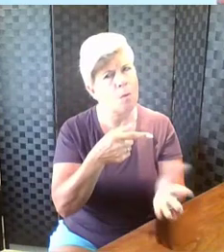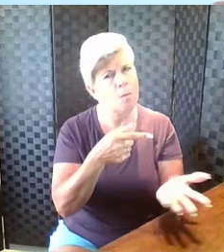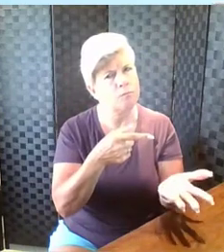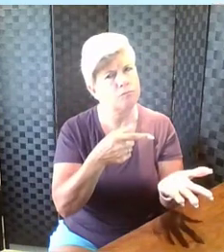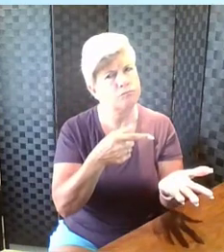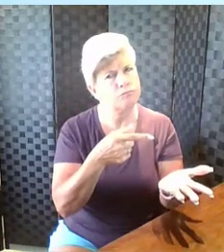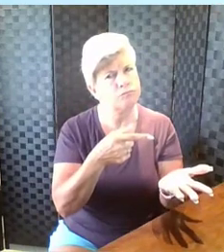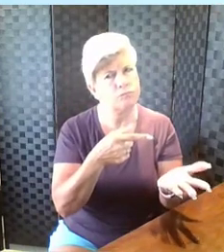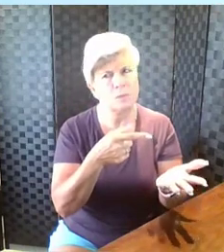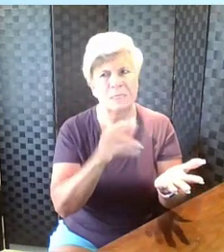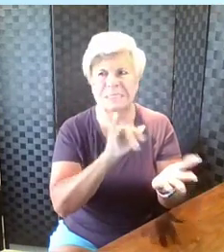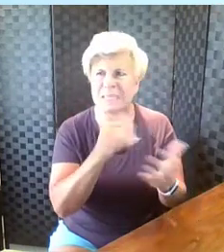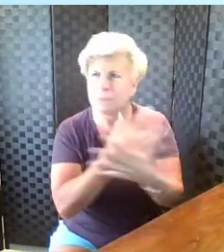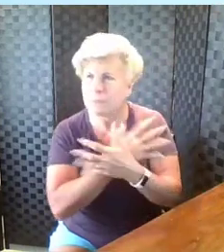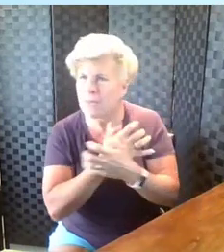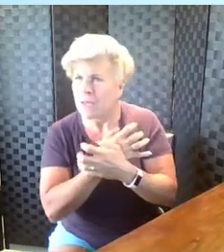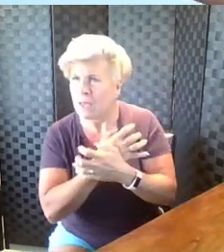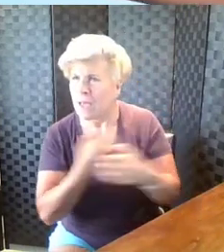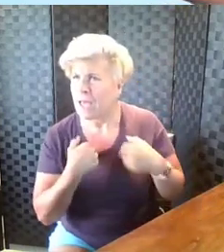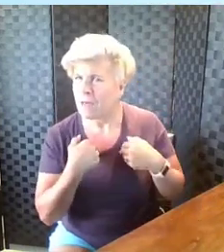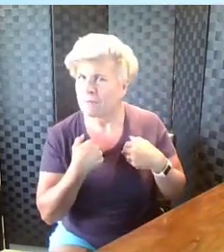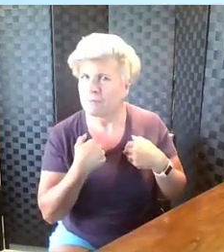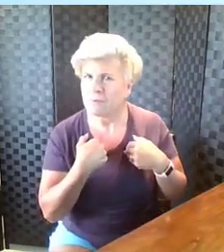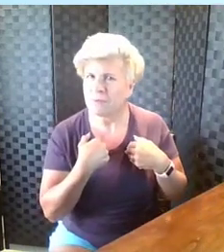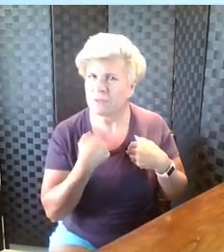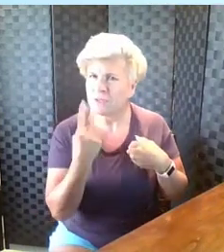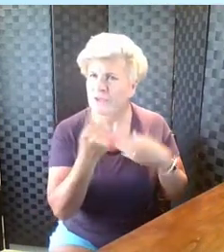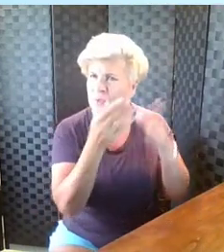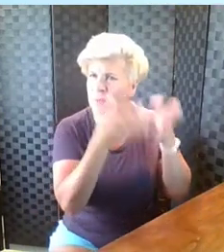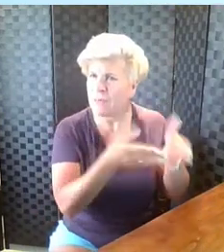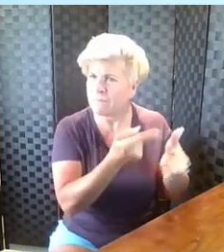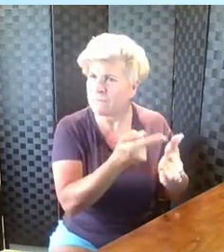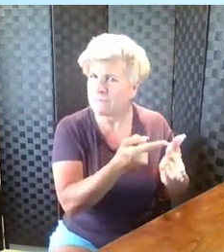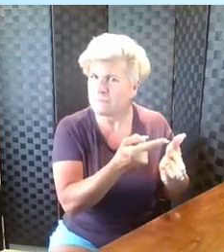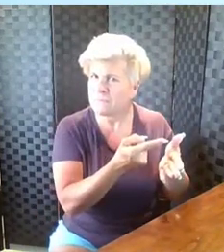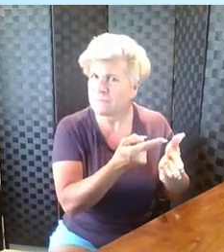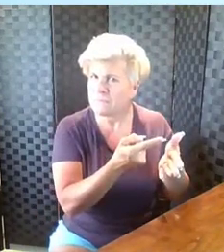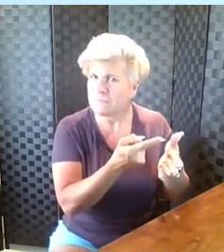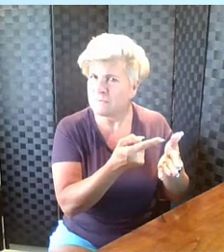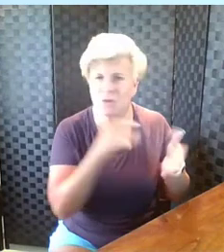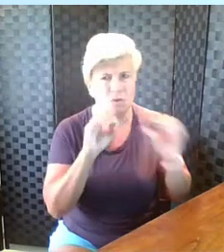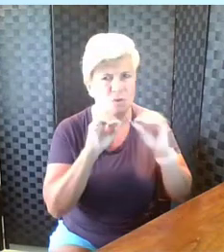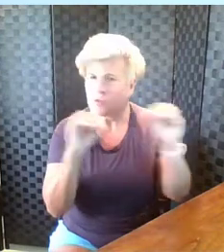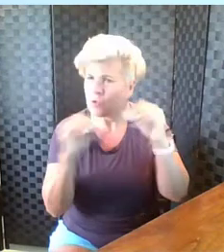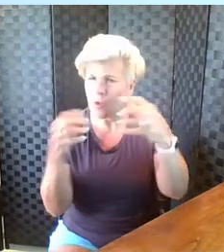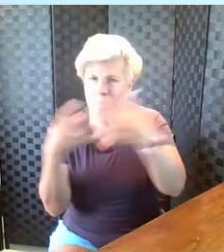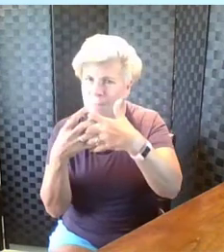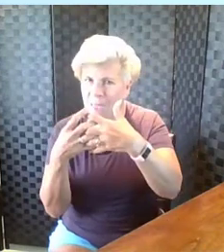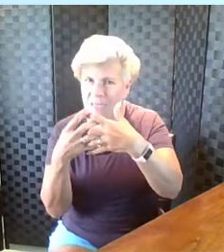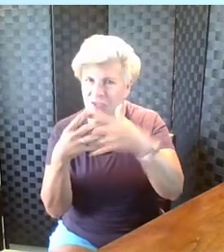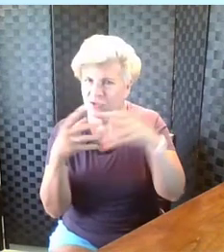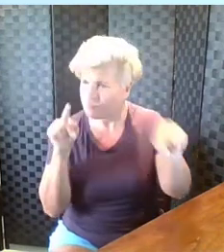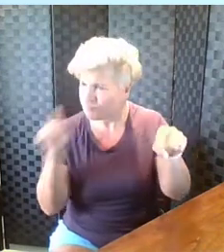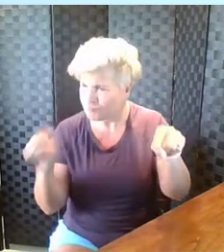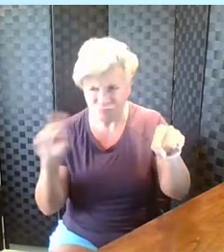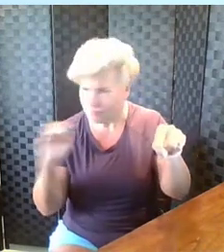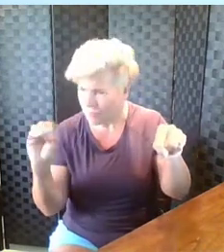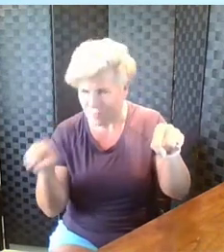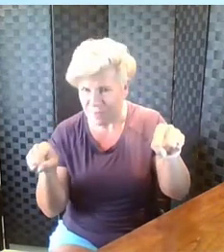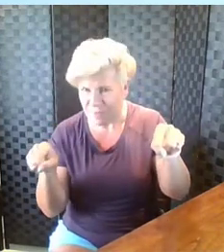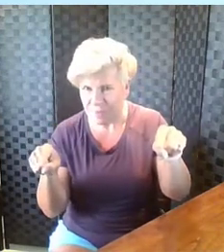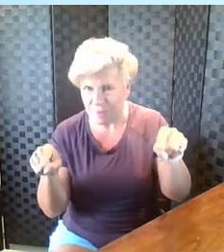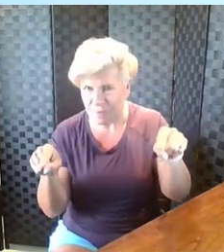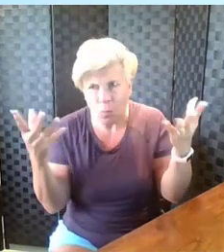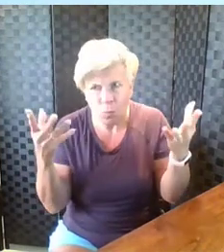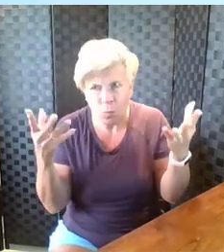thing happened as what happened with the bears. I have a couple dogs left that don't have a match over here with the cats. So what does that